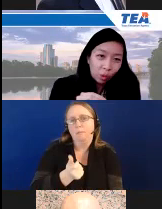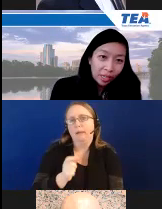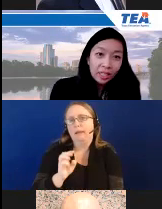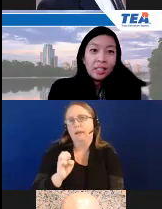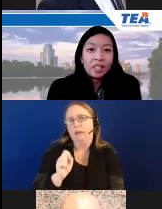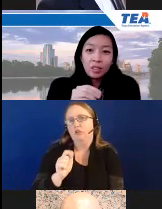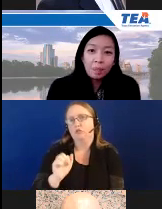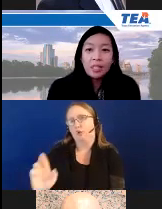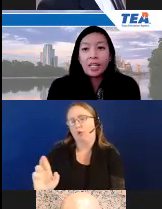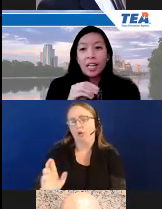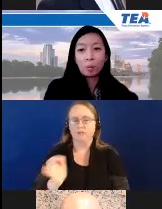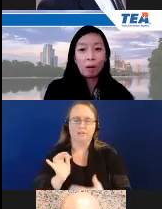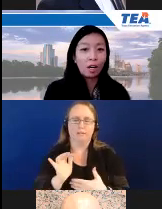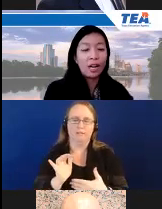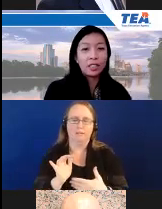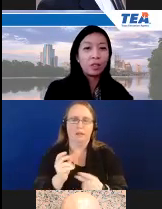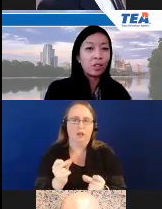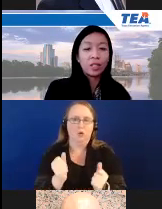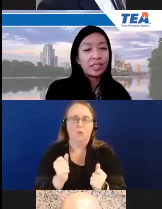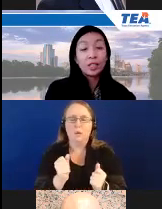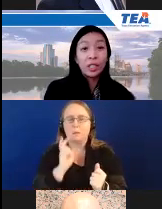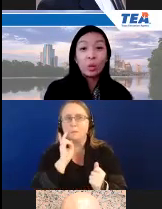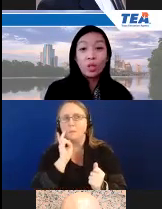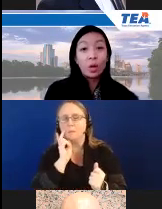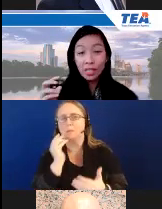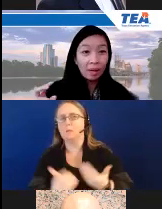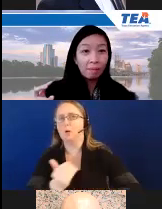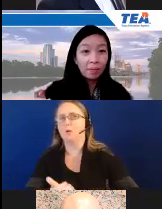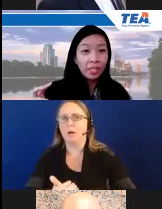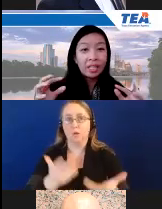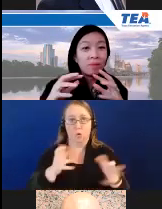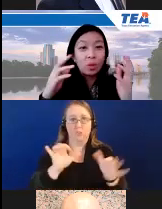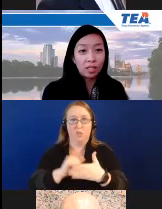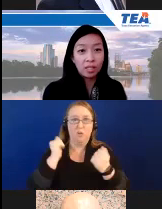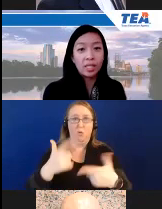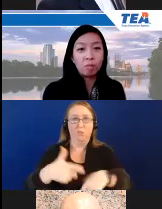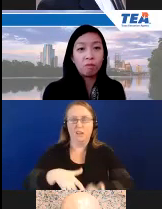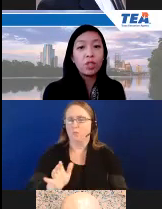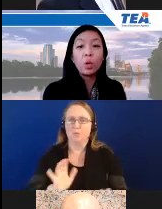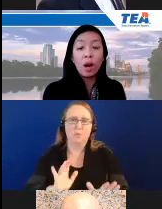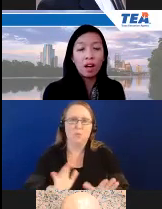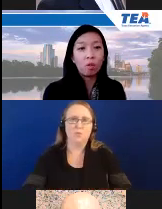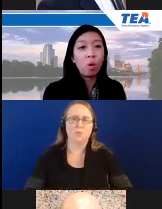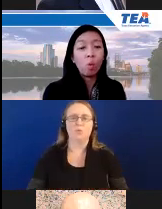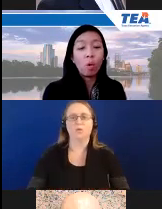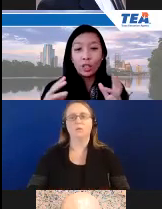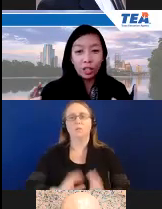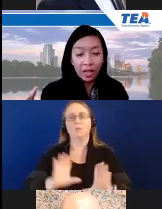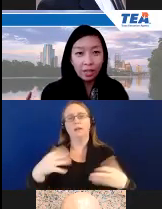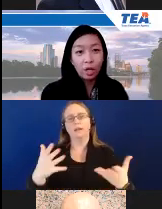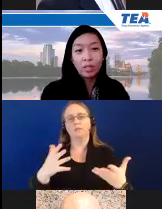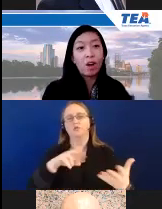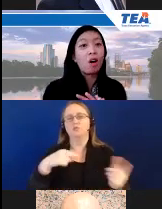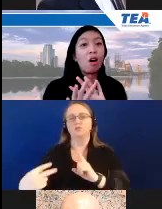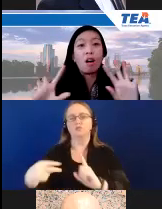you this quick dipstick into progress. It's not something you want to do all the time. It gives you this view of where is your